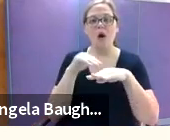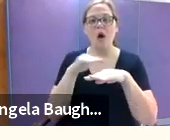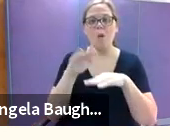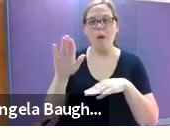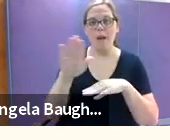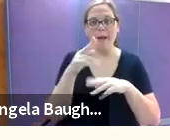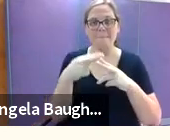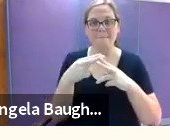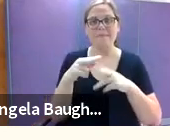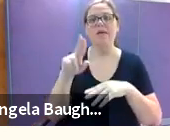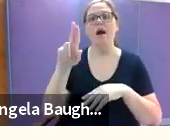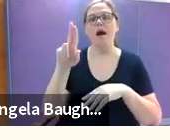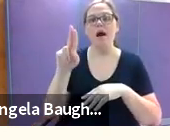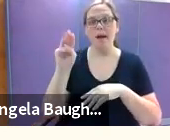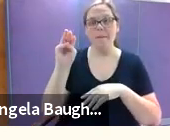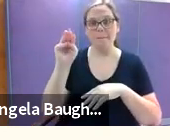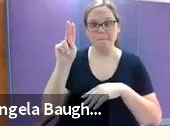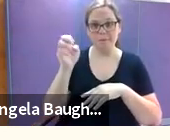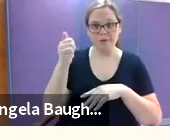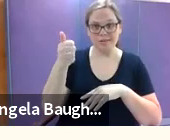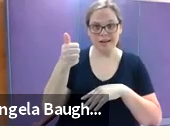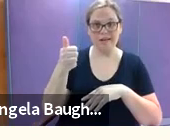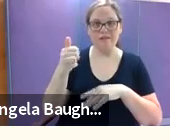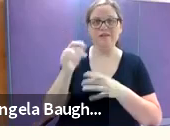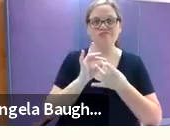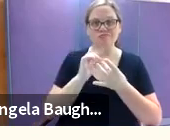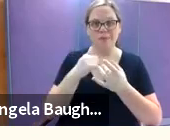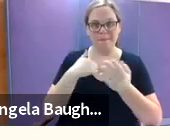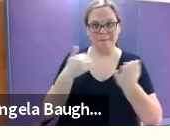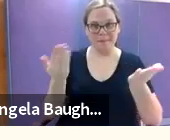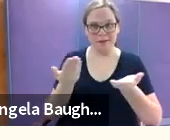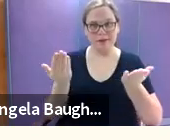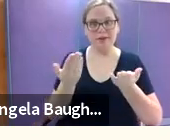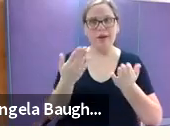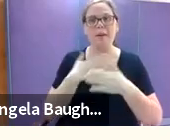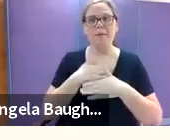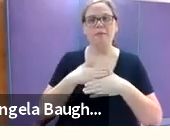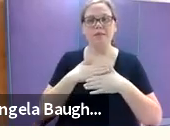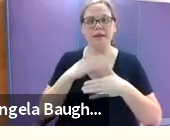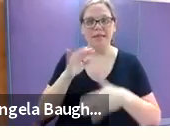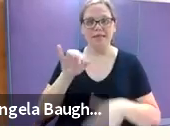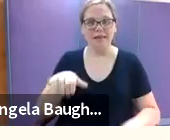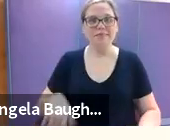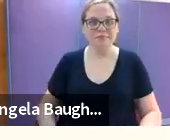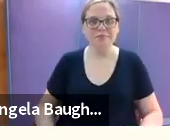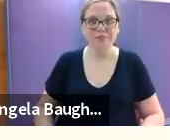would unmute yourself and state that you are here, we would appreciate that.